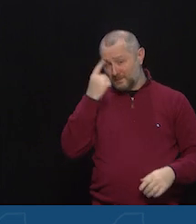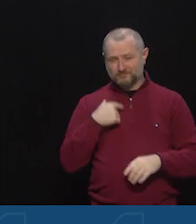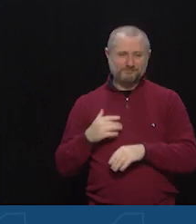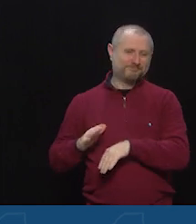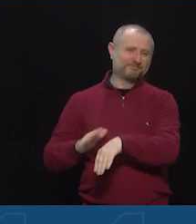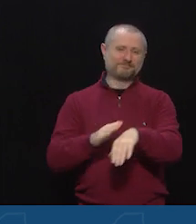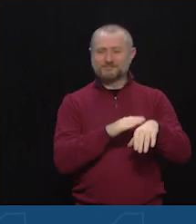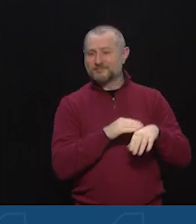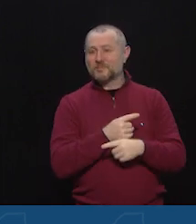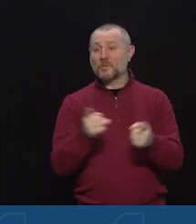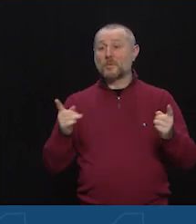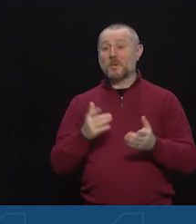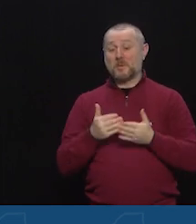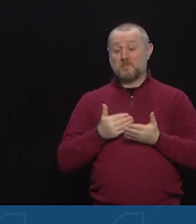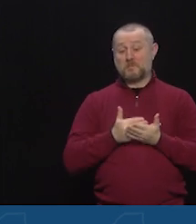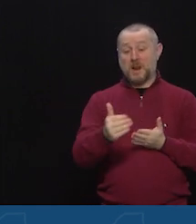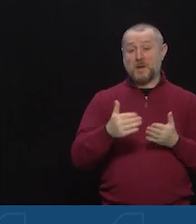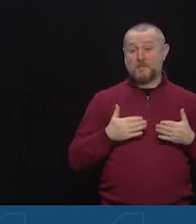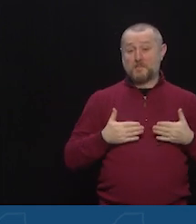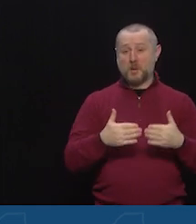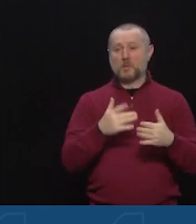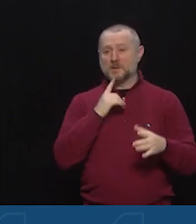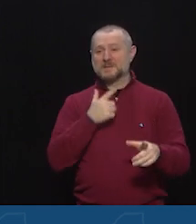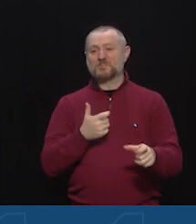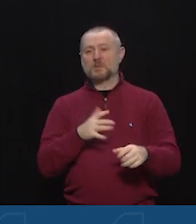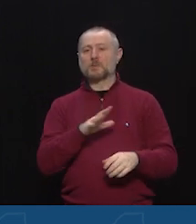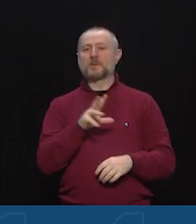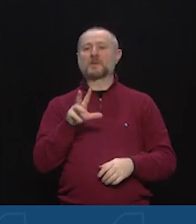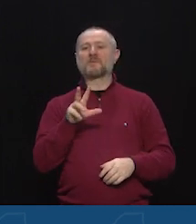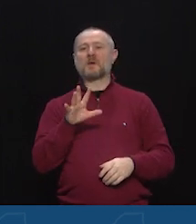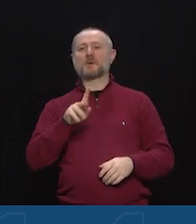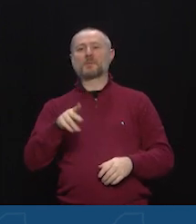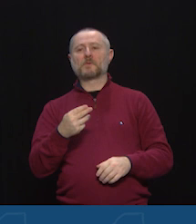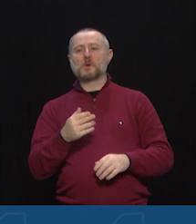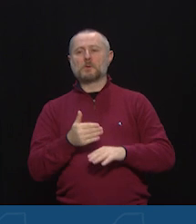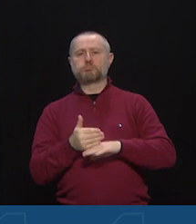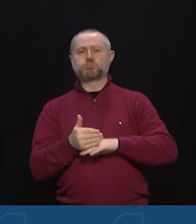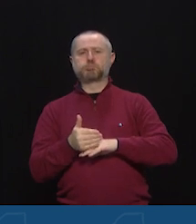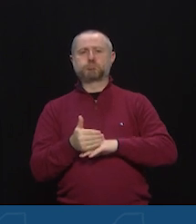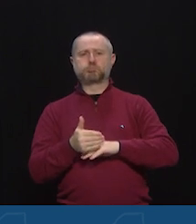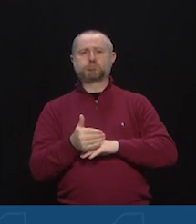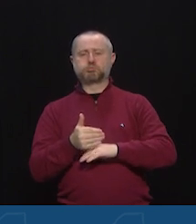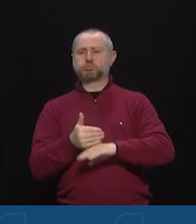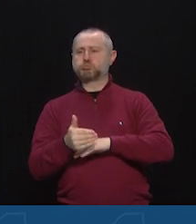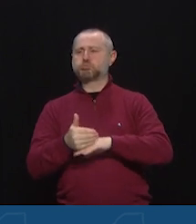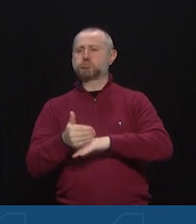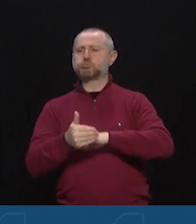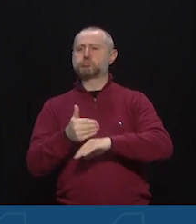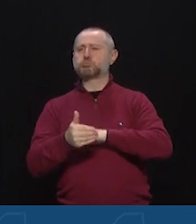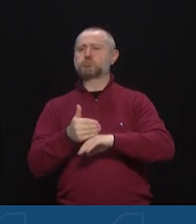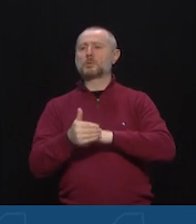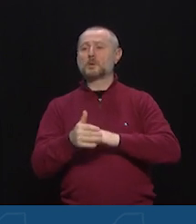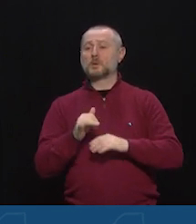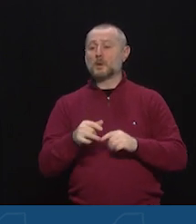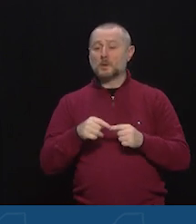plows go about 35 miles an hour, and it takes 1 to 2 hours for them to do an entire beat of everything that they've got